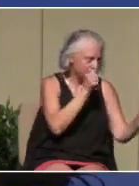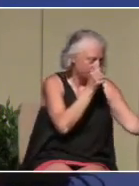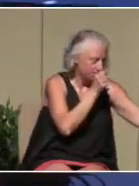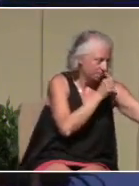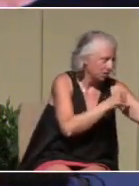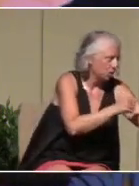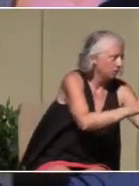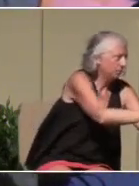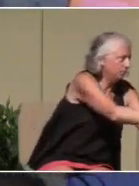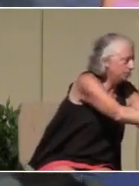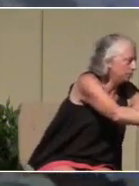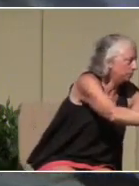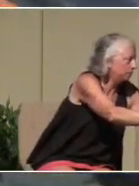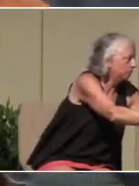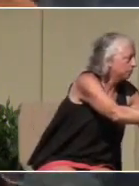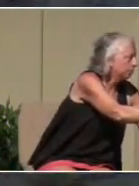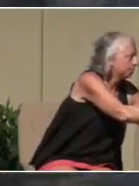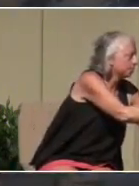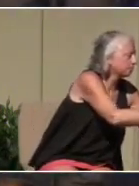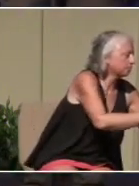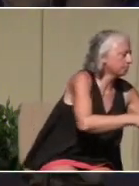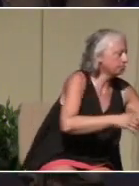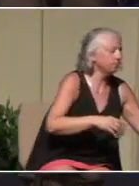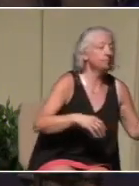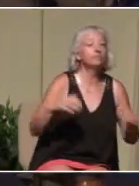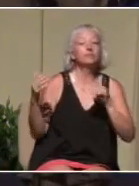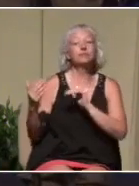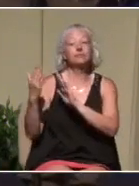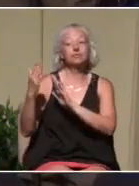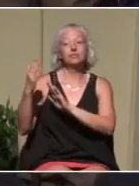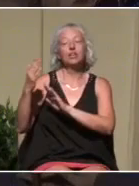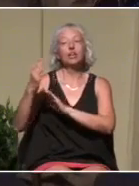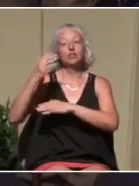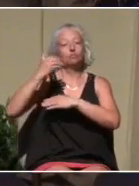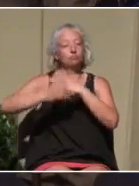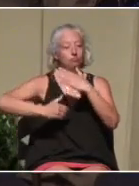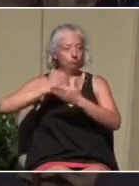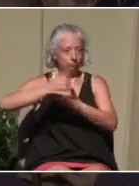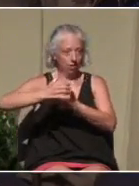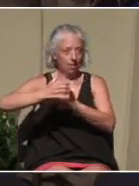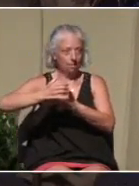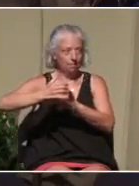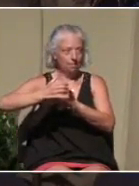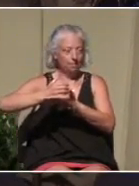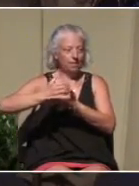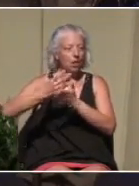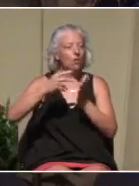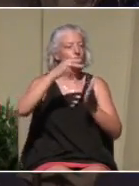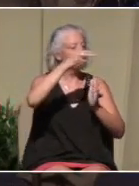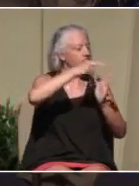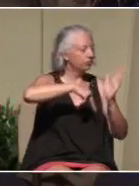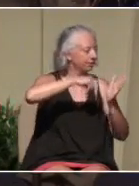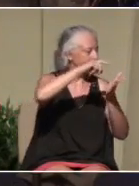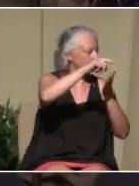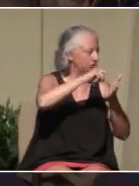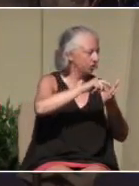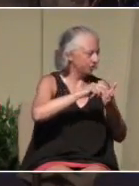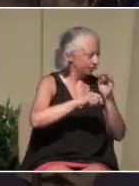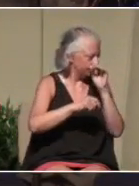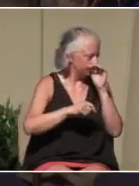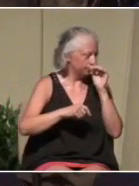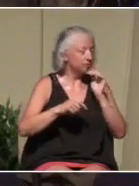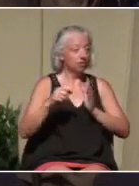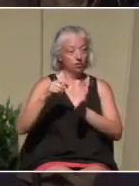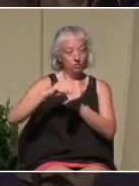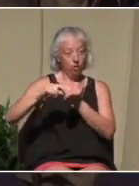Now, as we come to the Lord's Supper, I want to I want to read a passage. Remember I said this verse I read